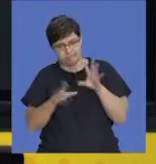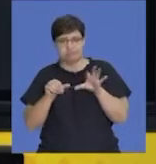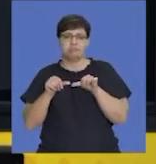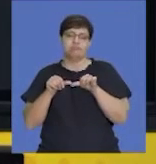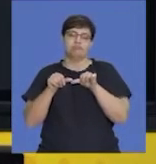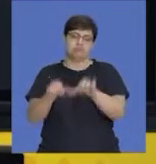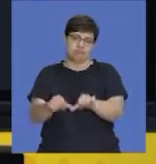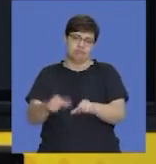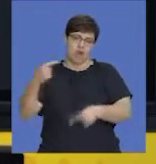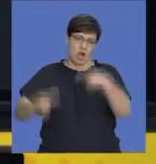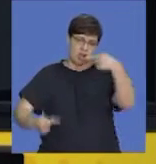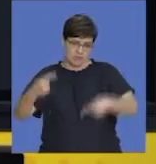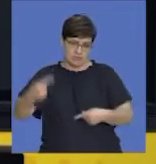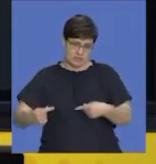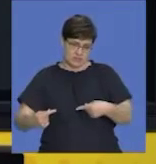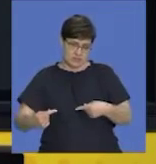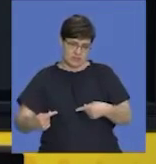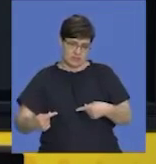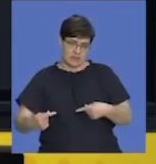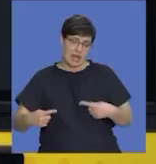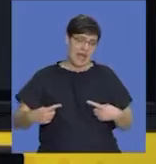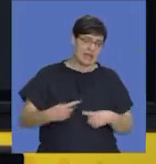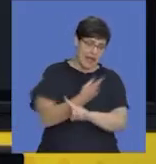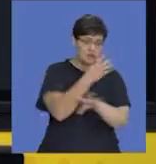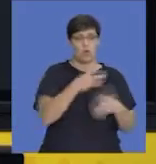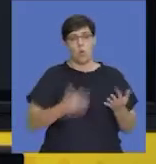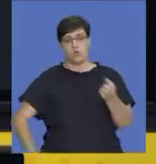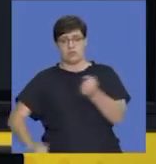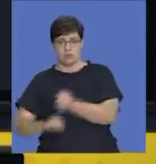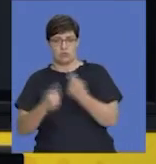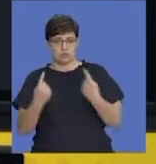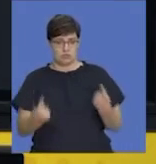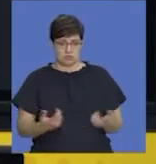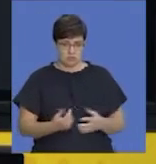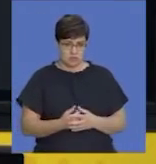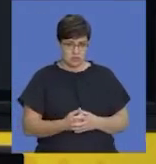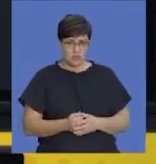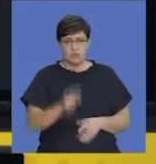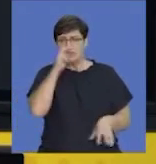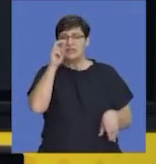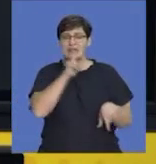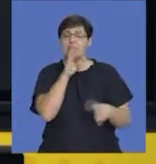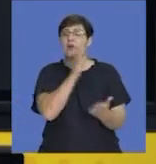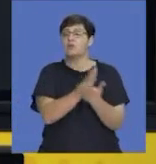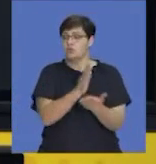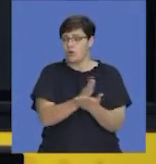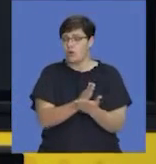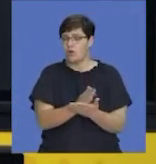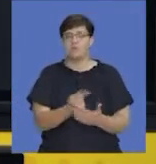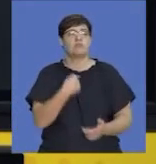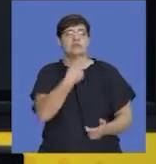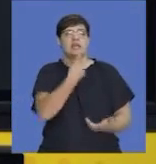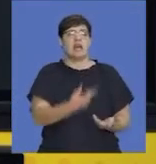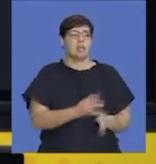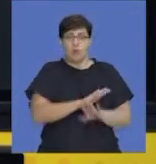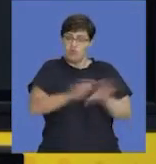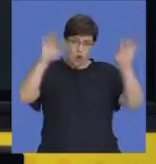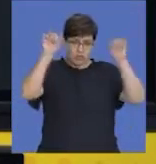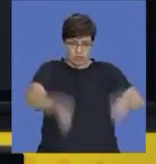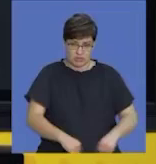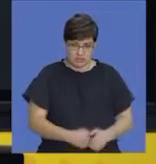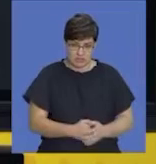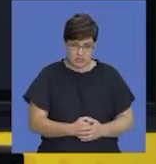argument against the topic if that is the route you are taking. So you need to ensure, if you are saying that you disagree with